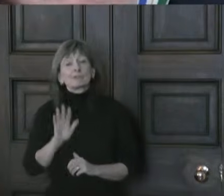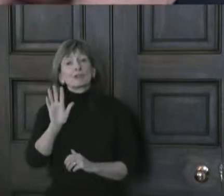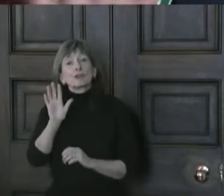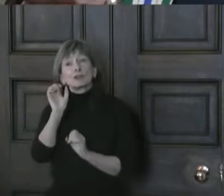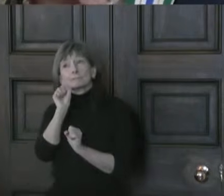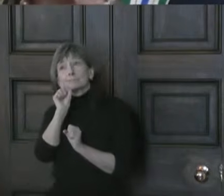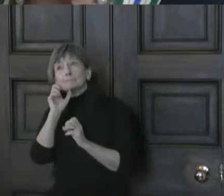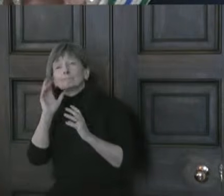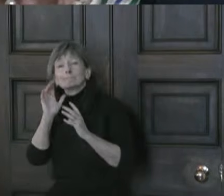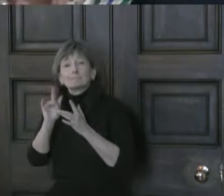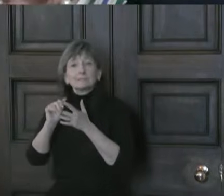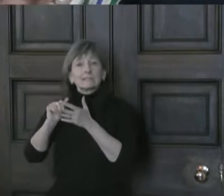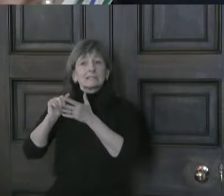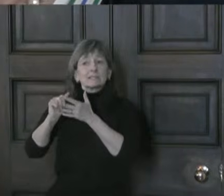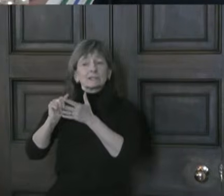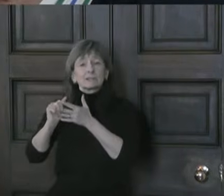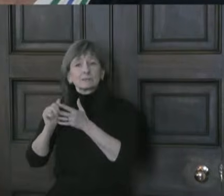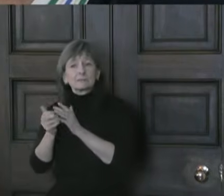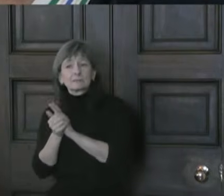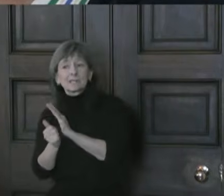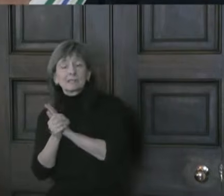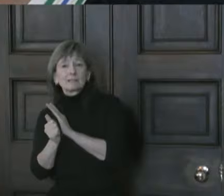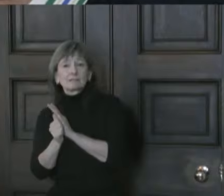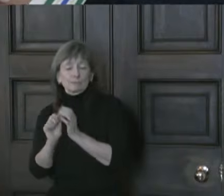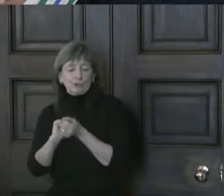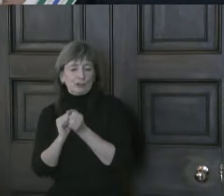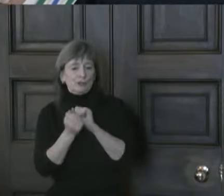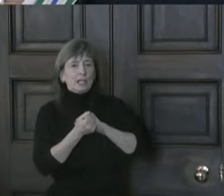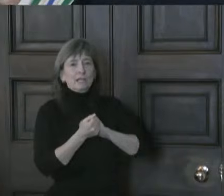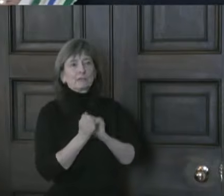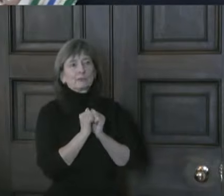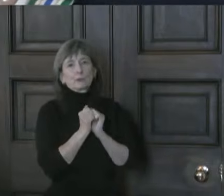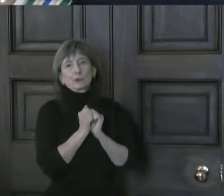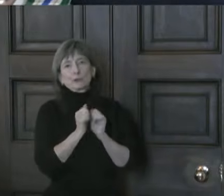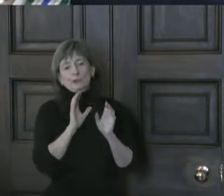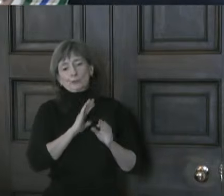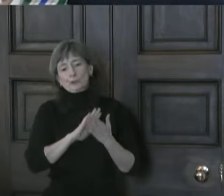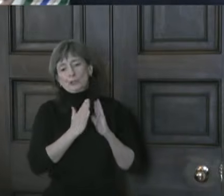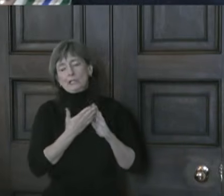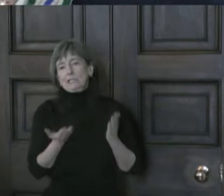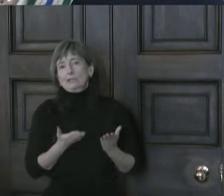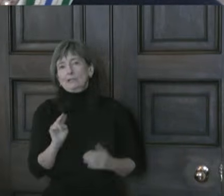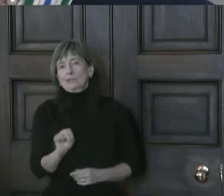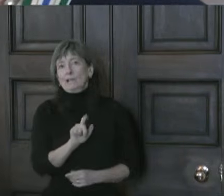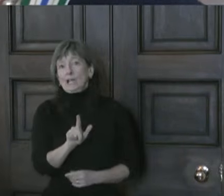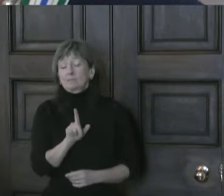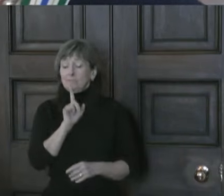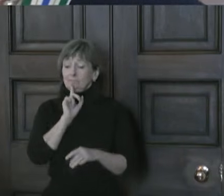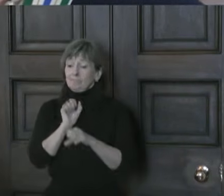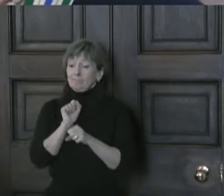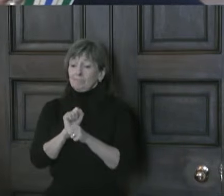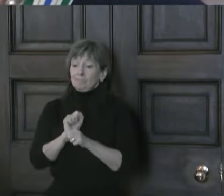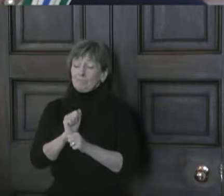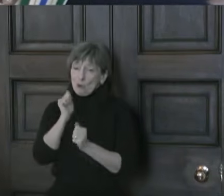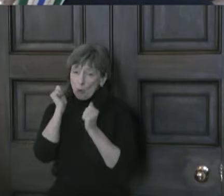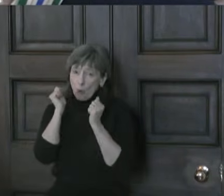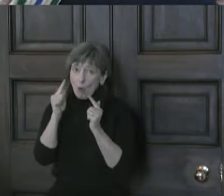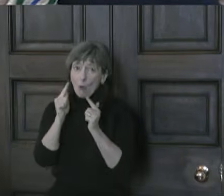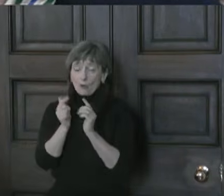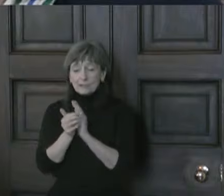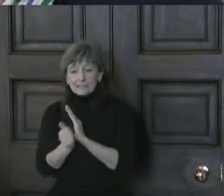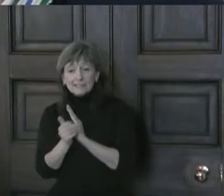vision and leadership have transformed the province's sporting community, ensuring that individuals of all abilities